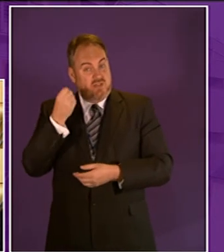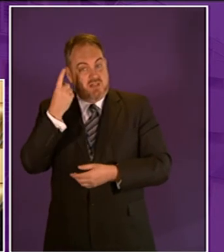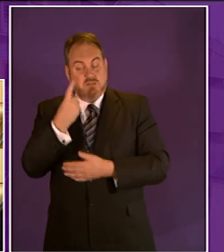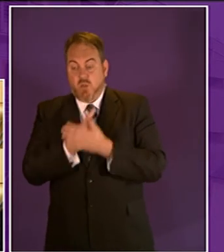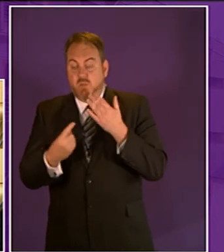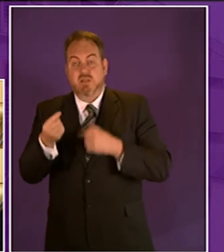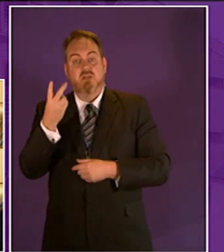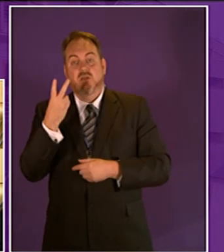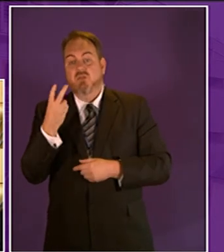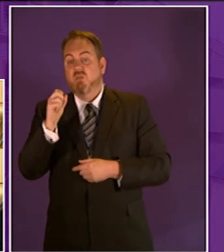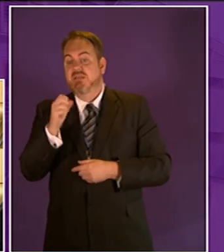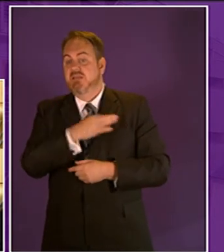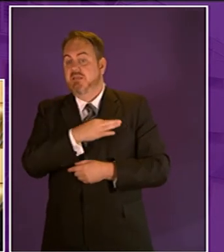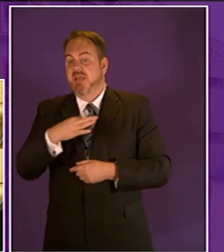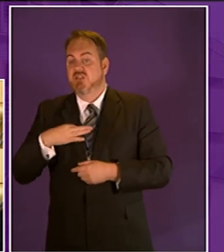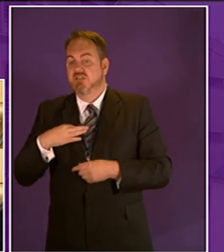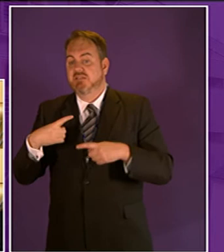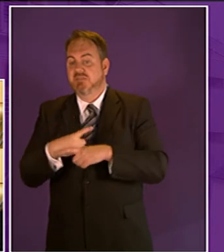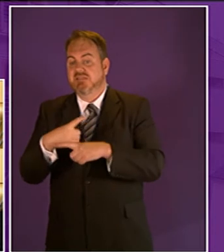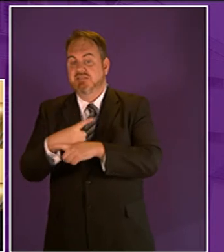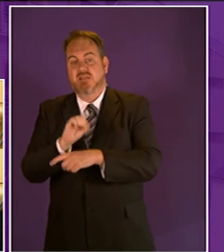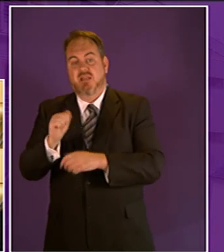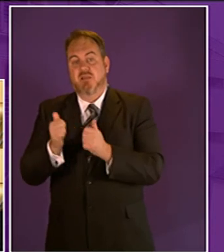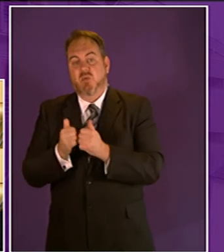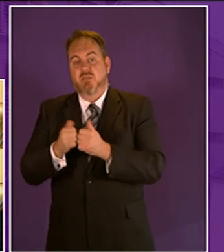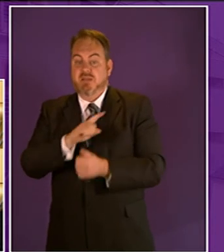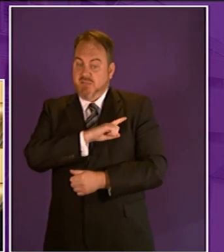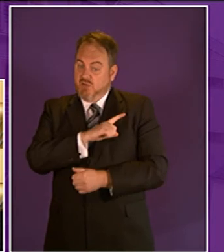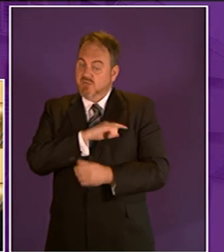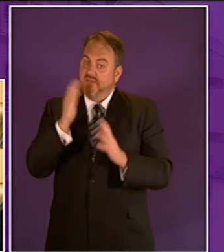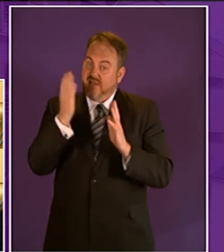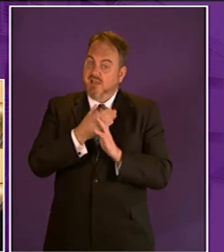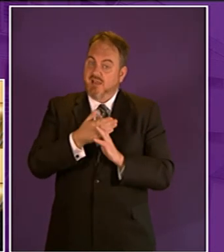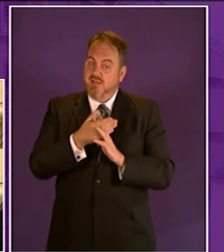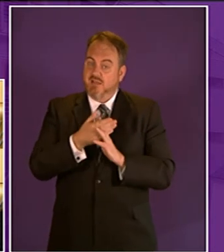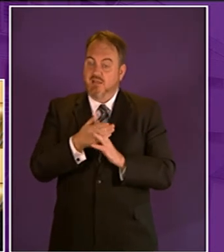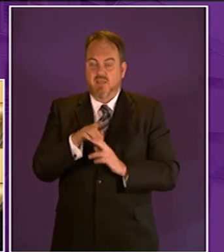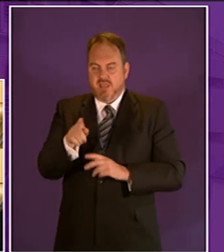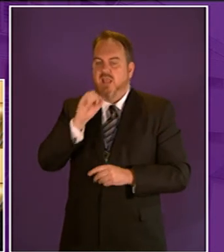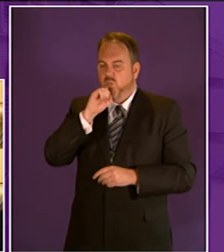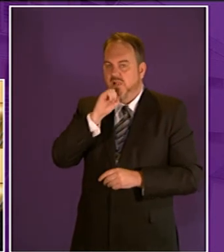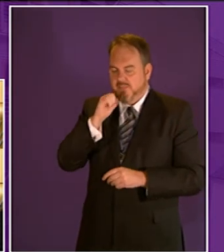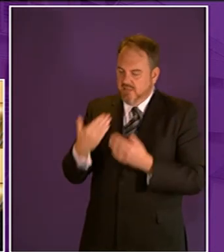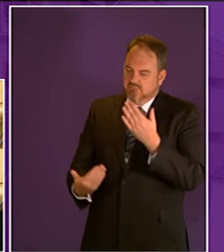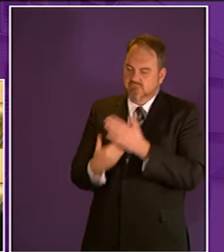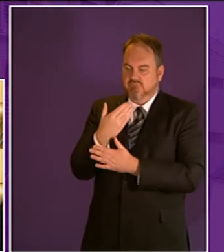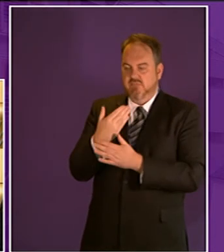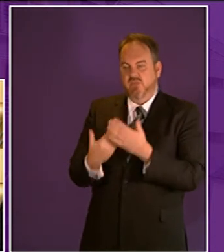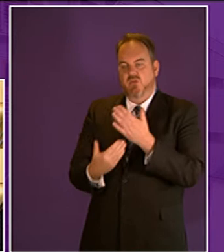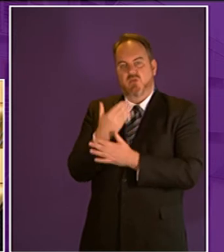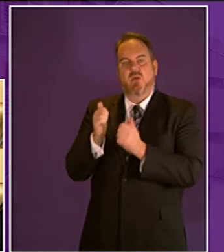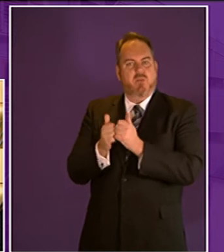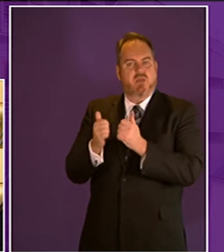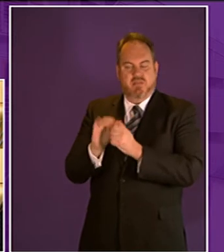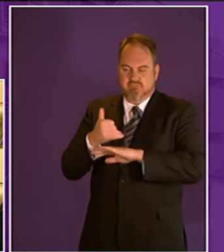patients waiting for routine appointments have had to be rescheduled. As I understand it, they are being rescheduled as quickly as possible, and I will